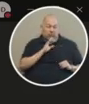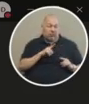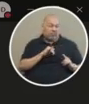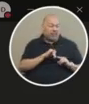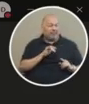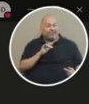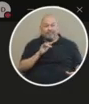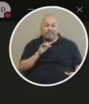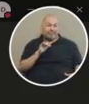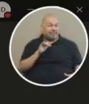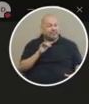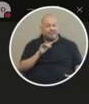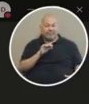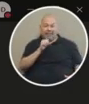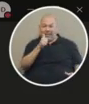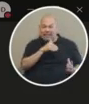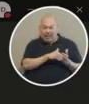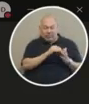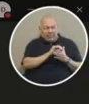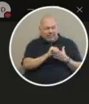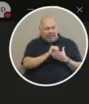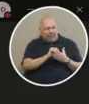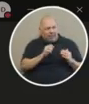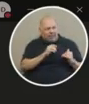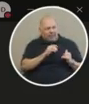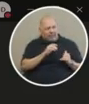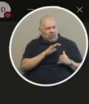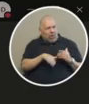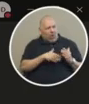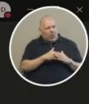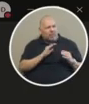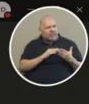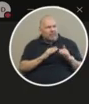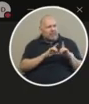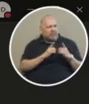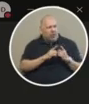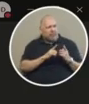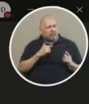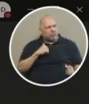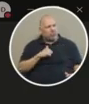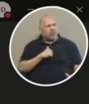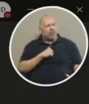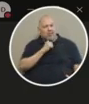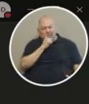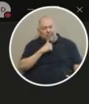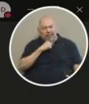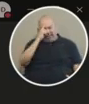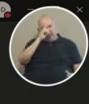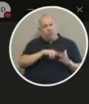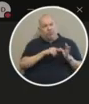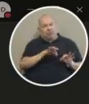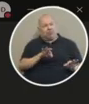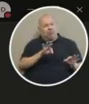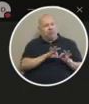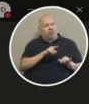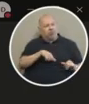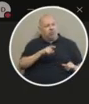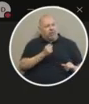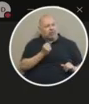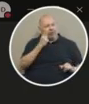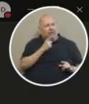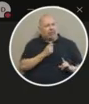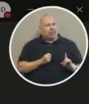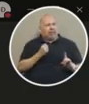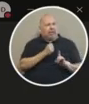about 10,000 different line items in all of the city departments. And so I think what's important is for you all to understand the impacts,